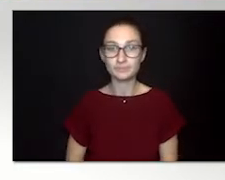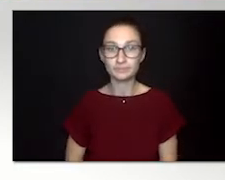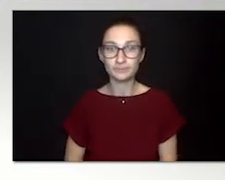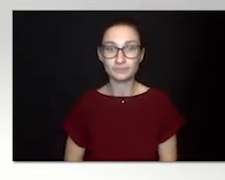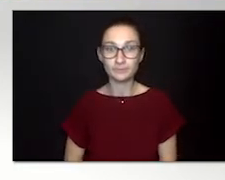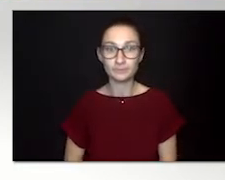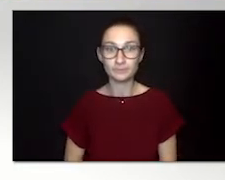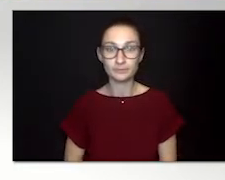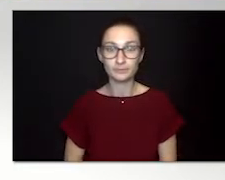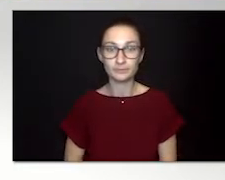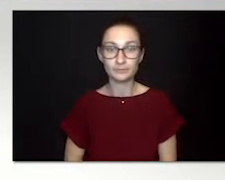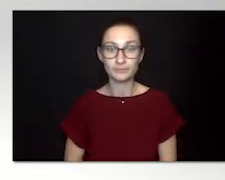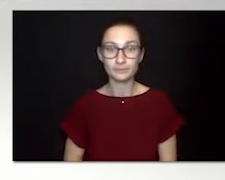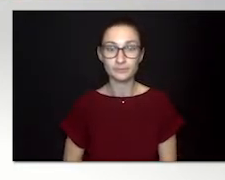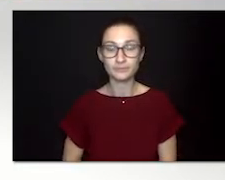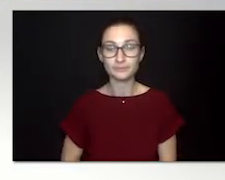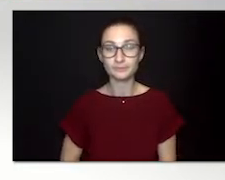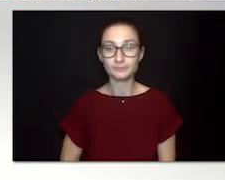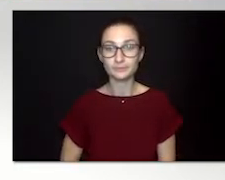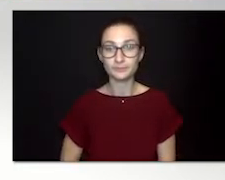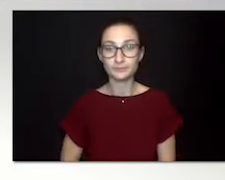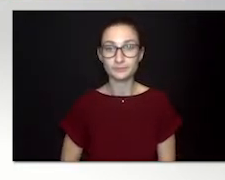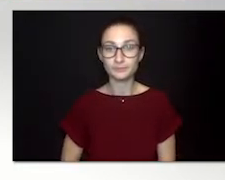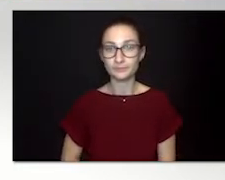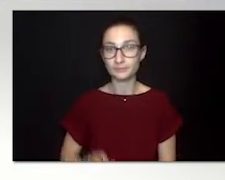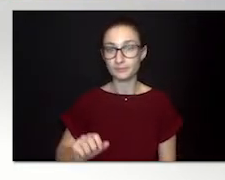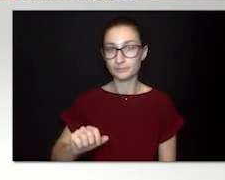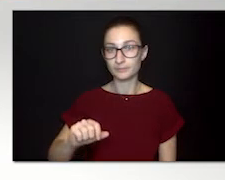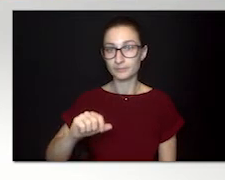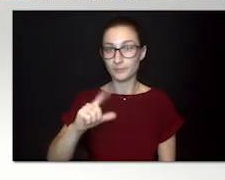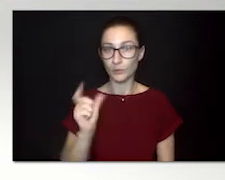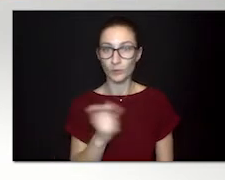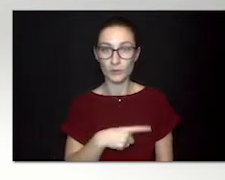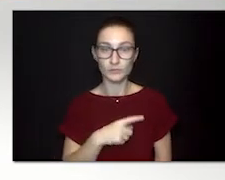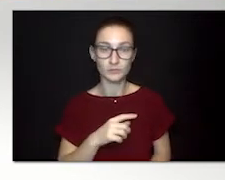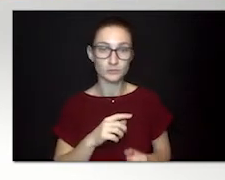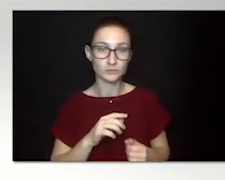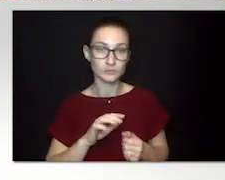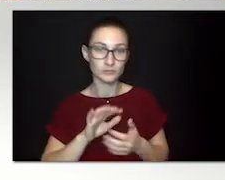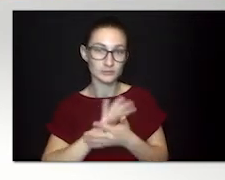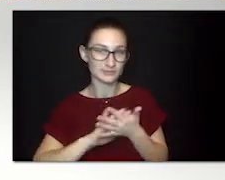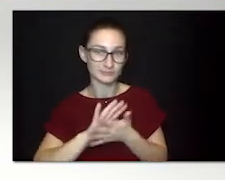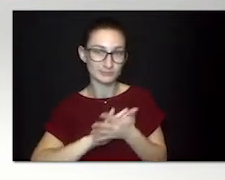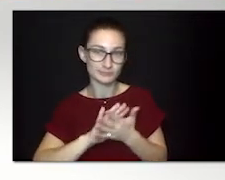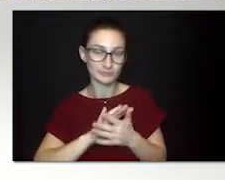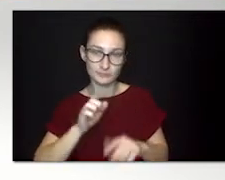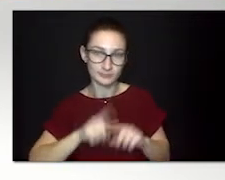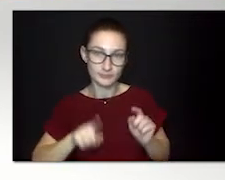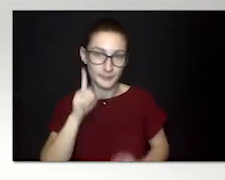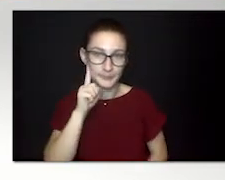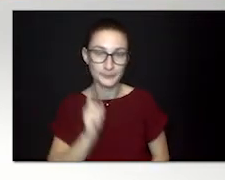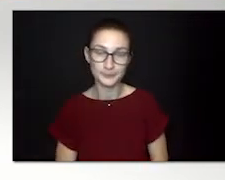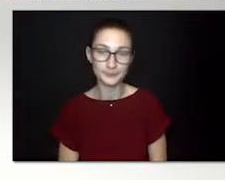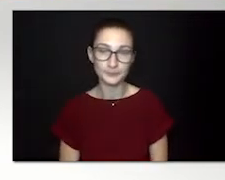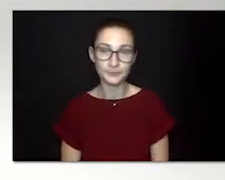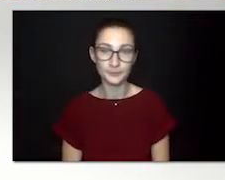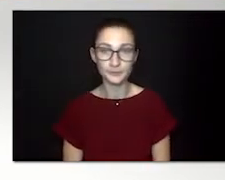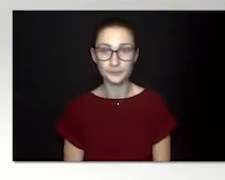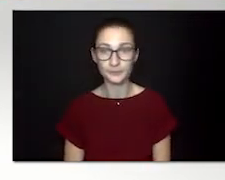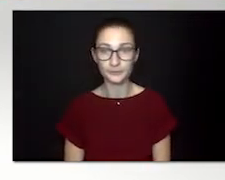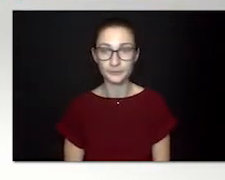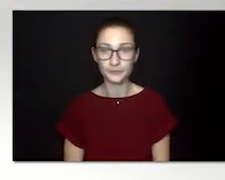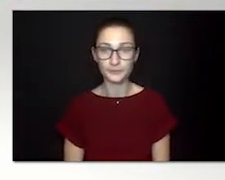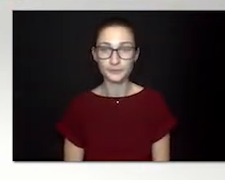Yep. Actually, kind of heard the same thing that we're going. So say she turns